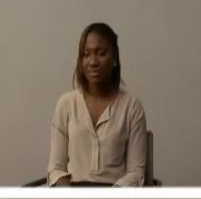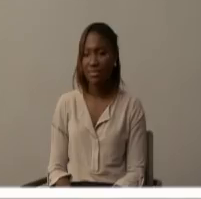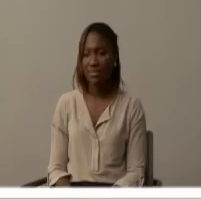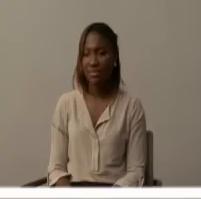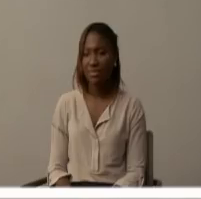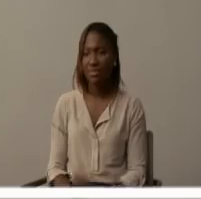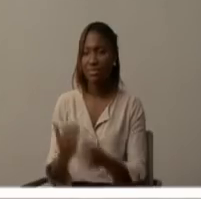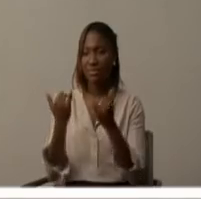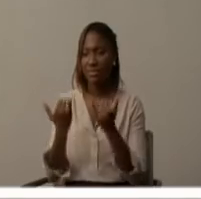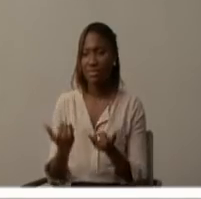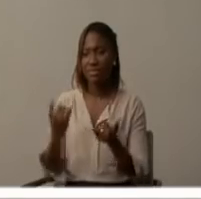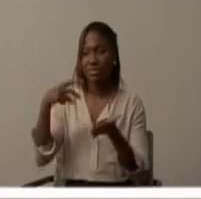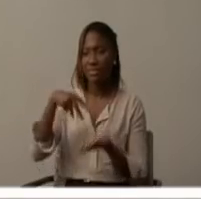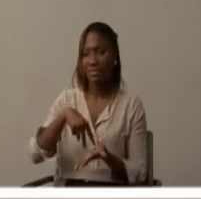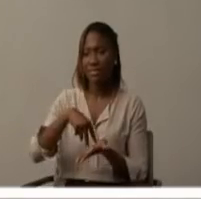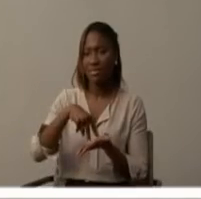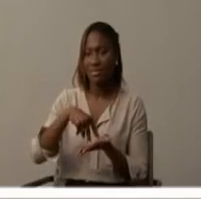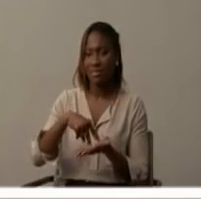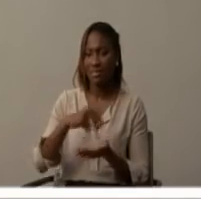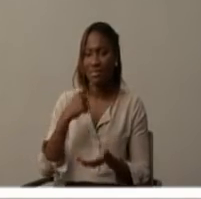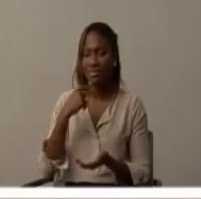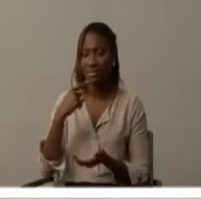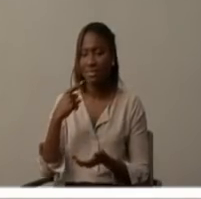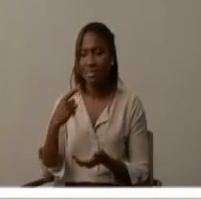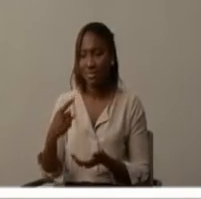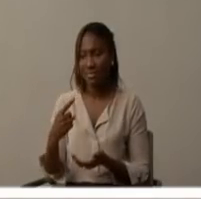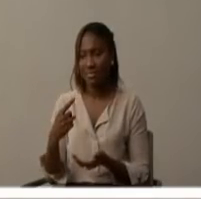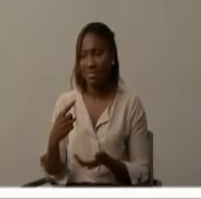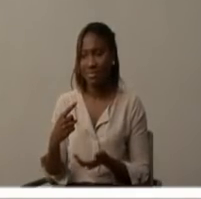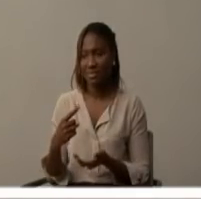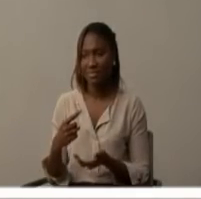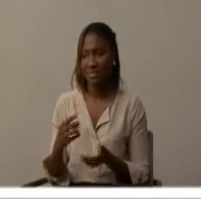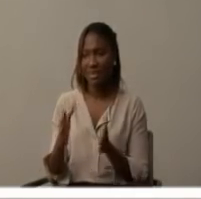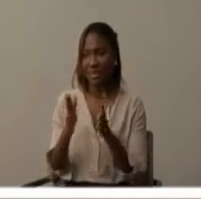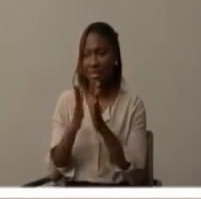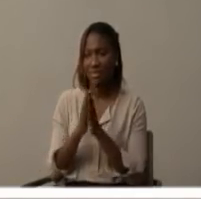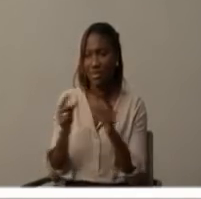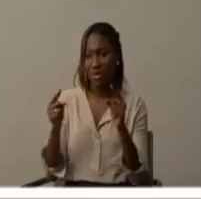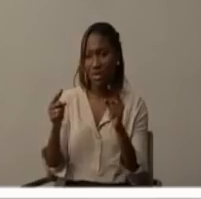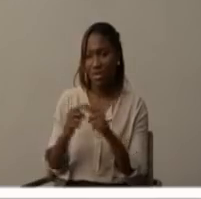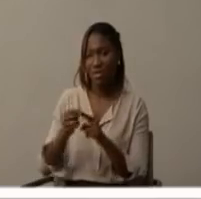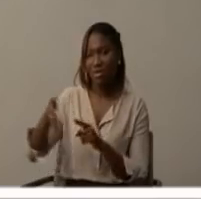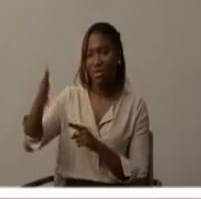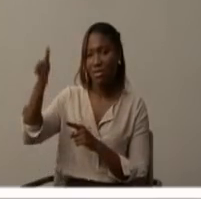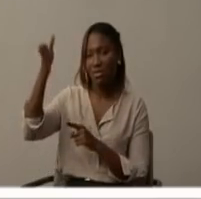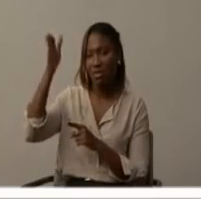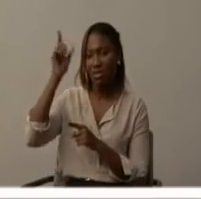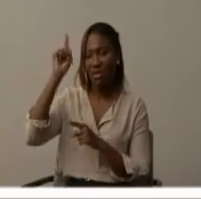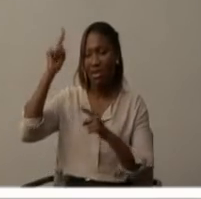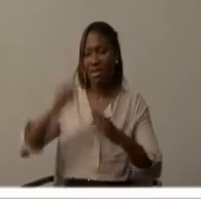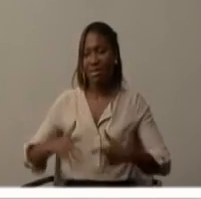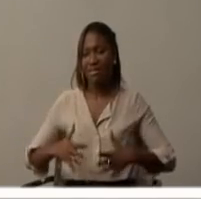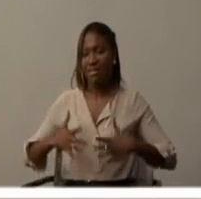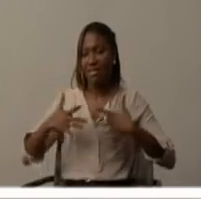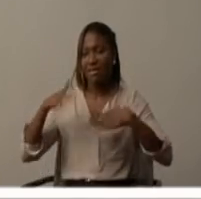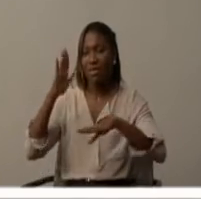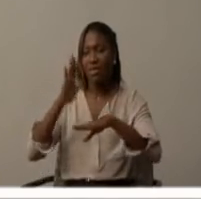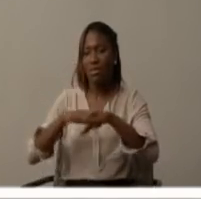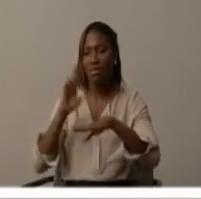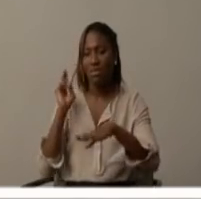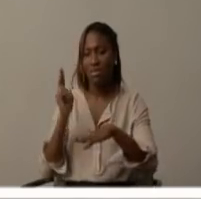Let us stand and profess our faith in this incredible God of life who has called us into being.